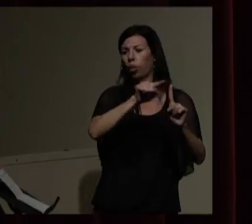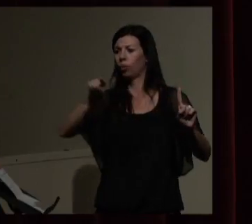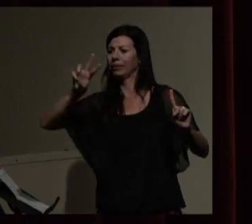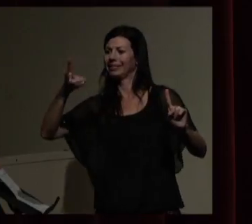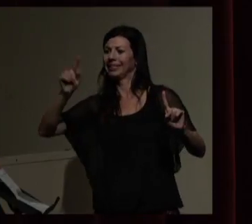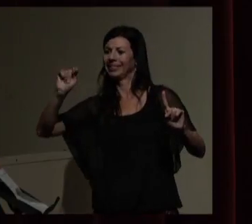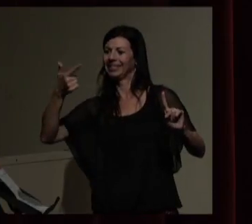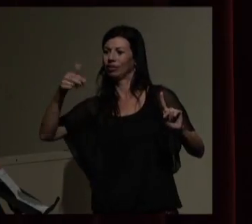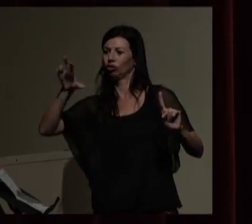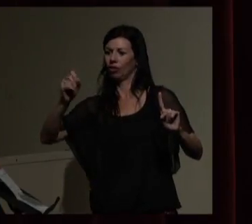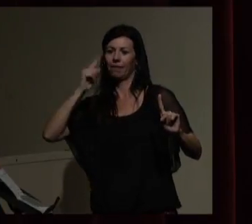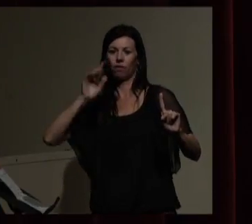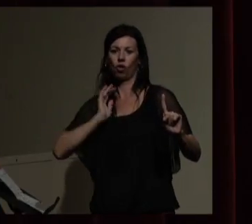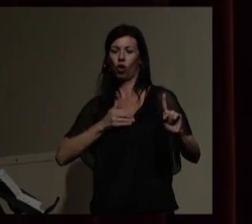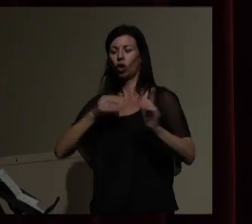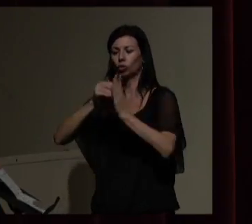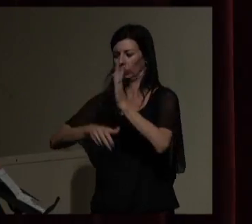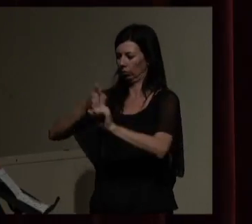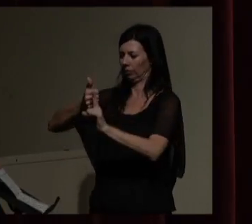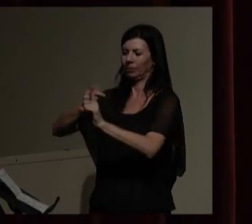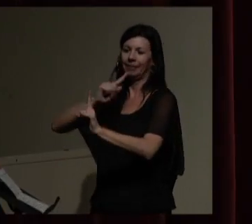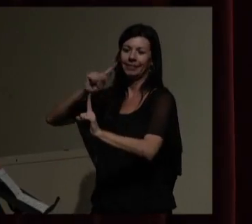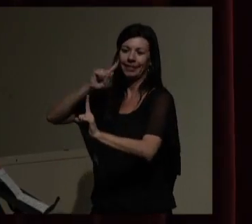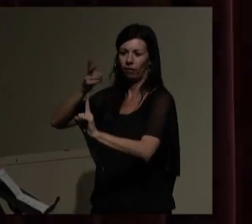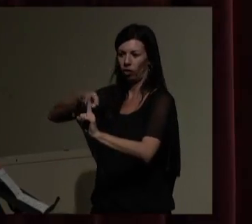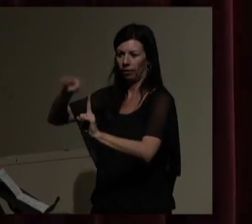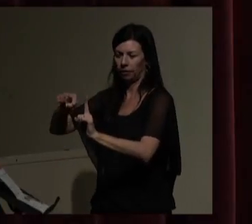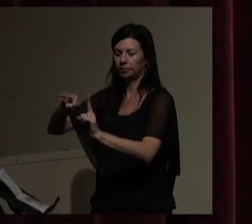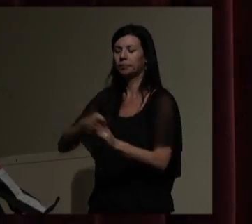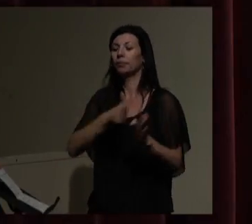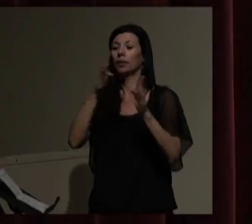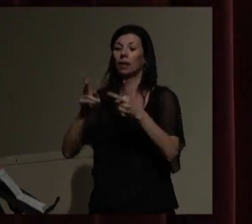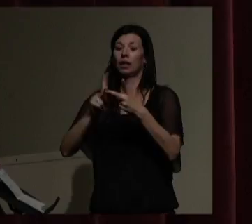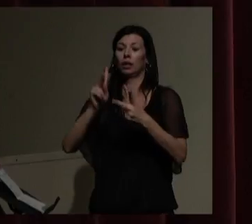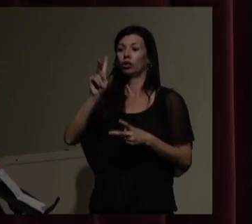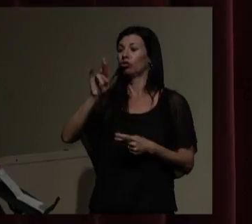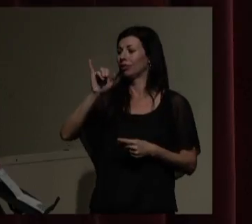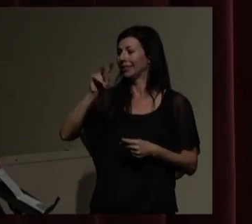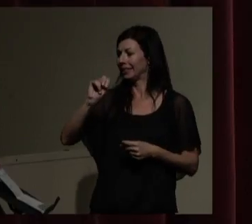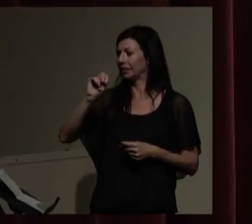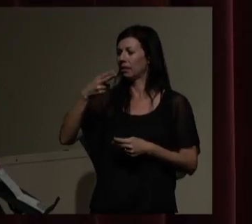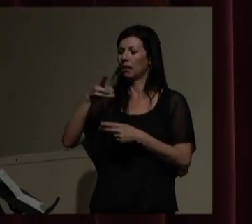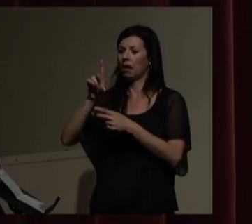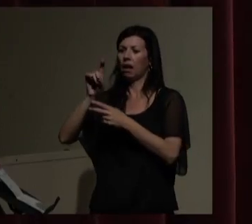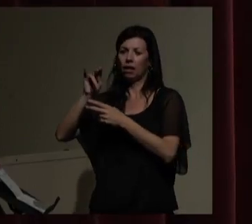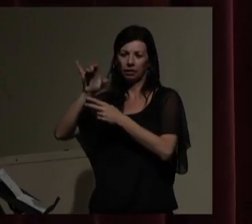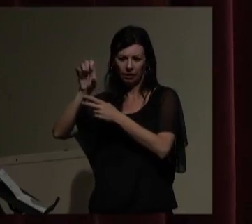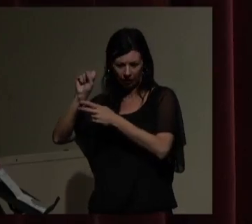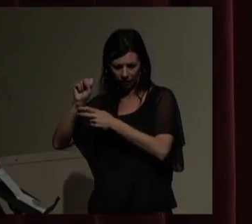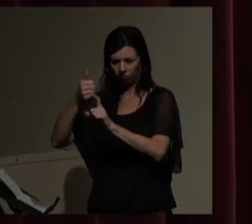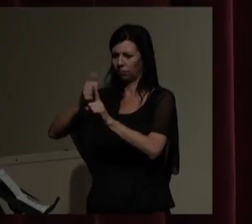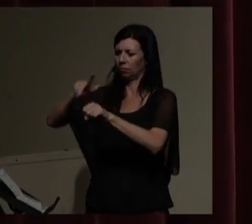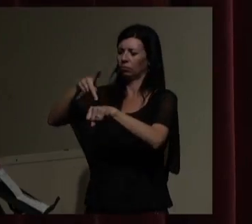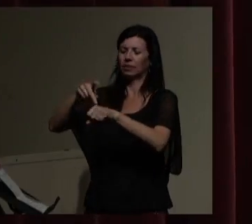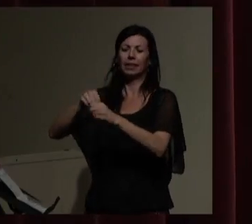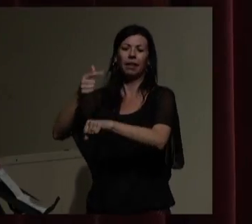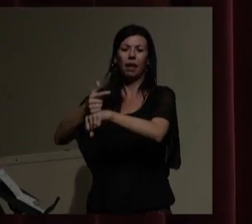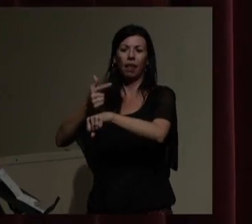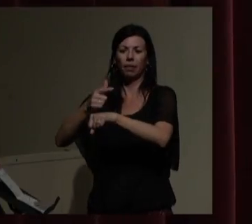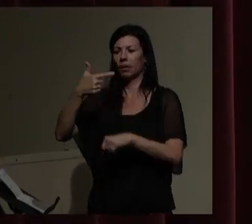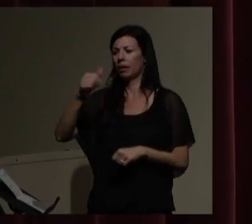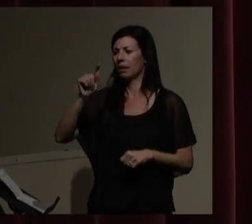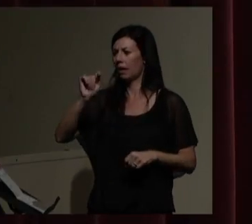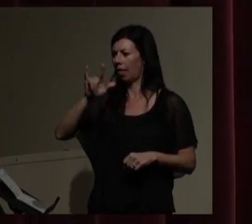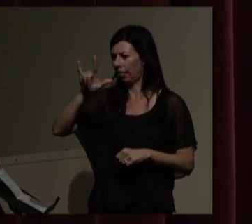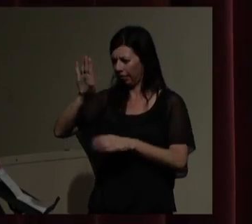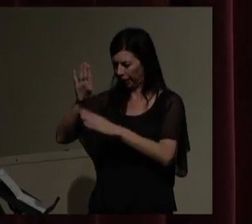our students who are deaf and hard of hearing. Ms. Kristen Huddleston, who is another principal who is currently in the Gottlieb building, she will